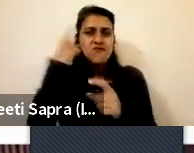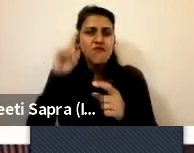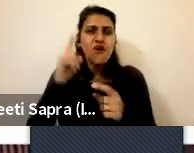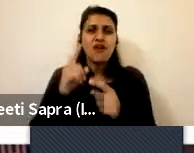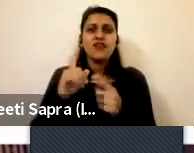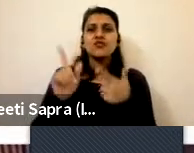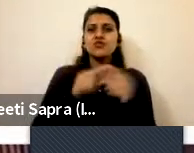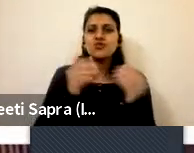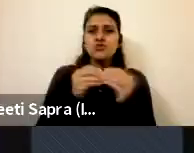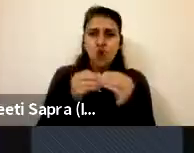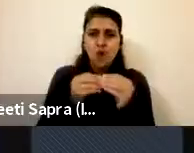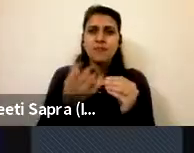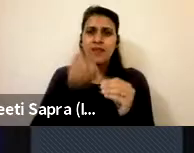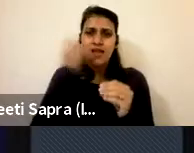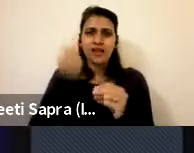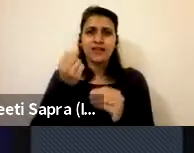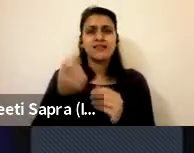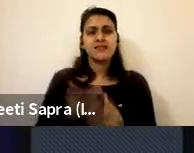disabilities.